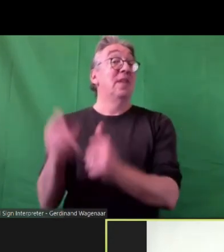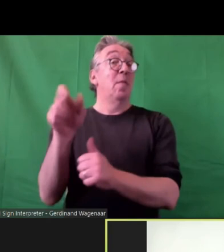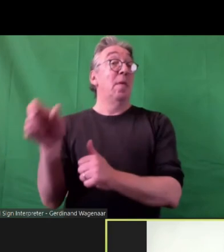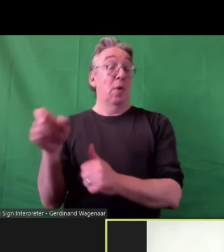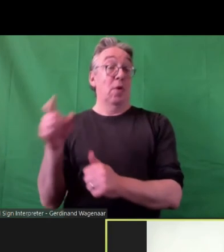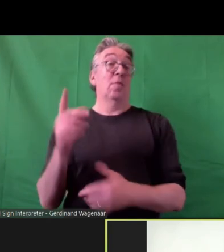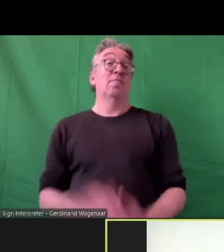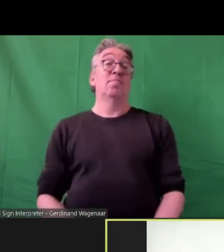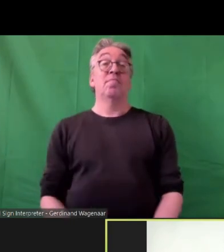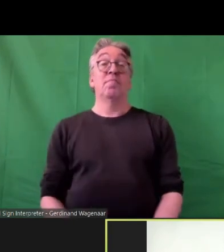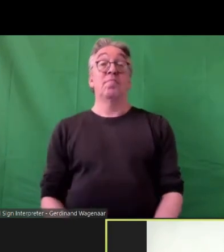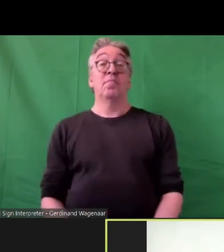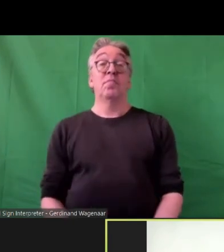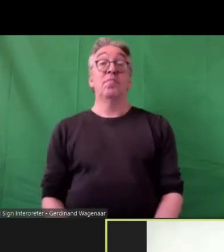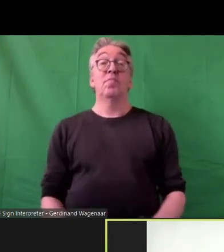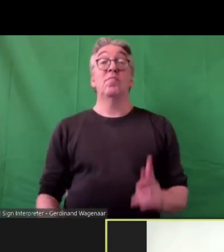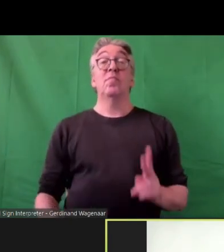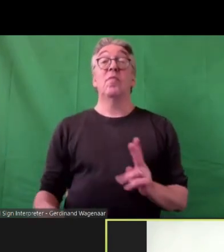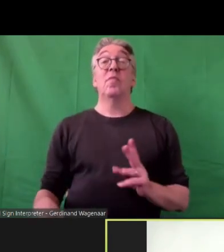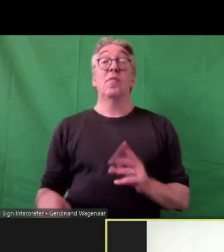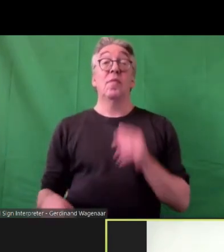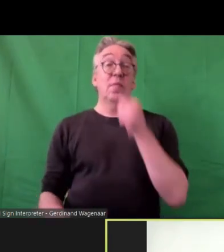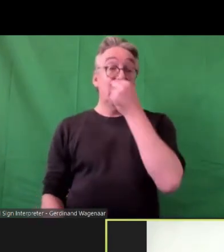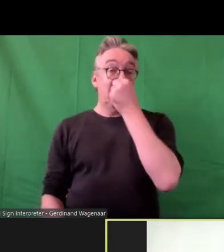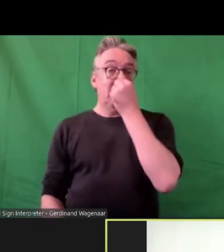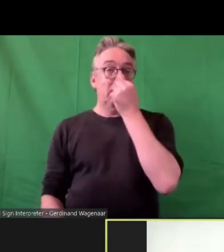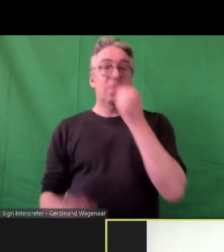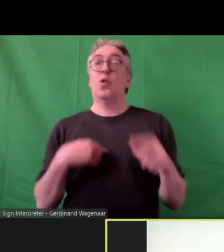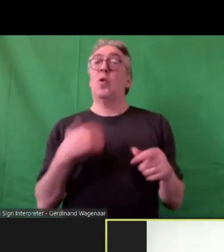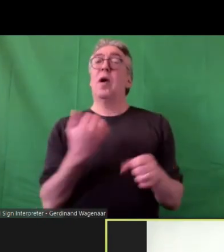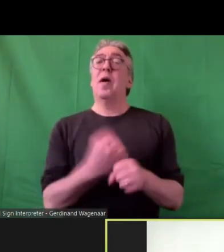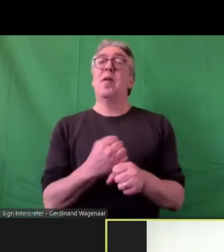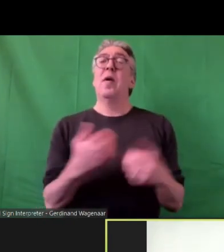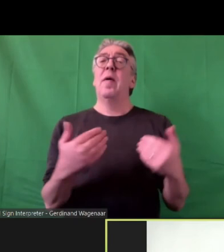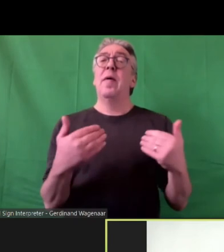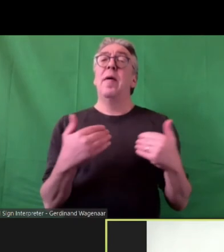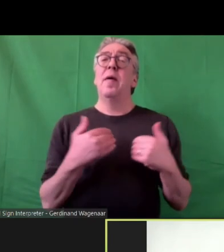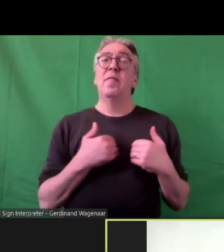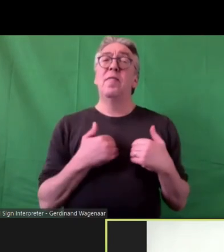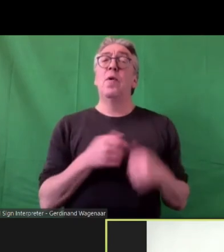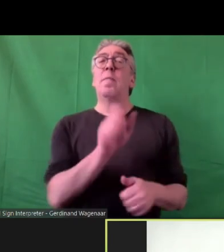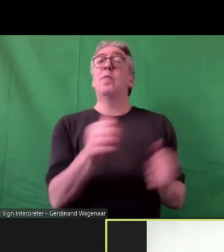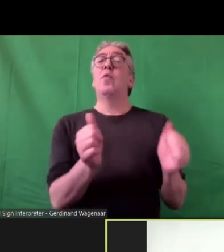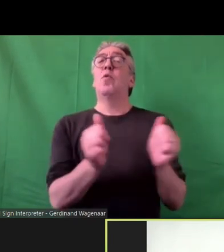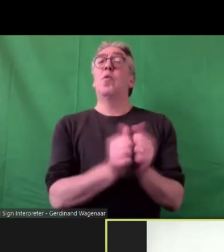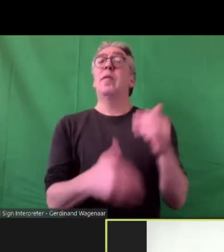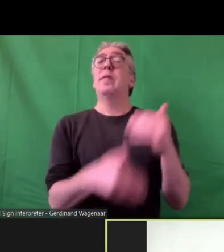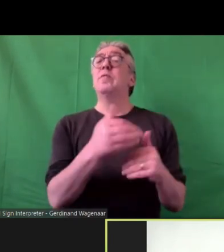We also have, of course, the Persons with Disabilities Act that clearly stipulates, again,